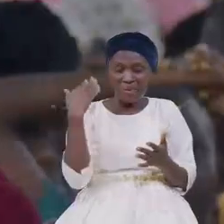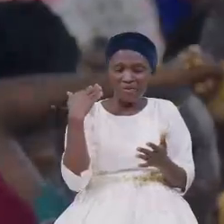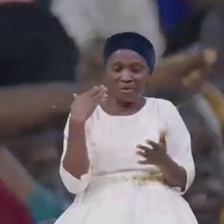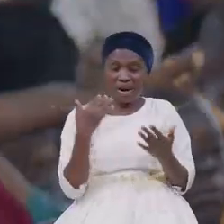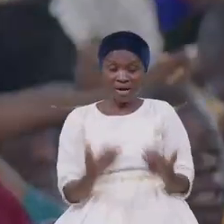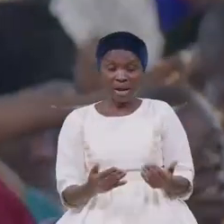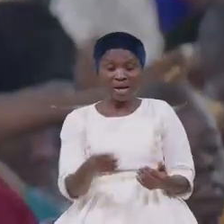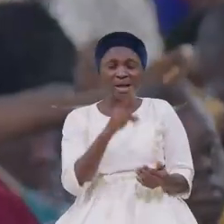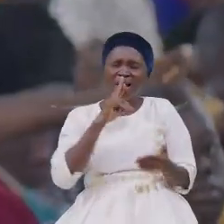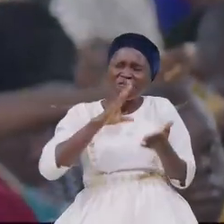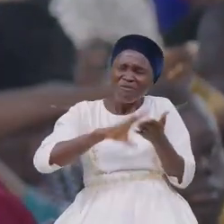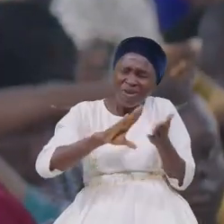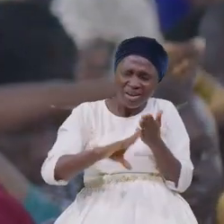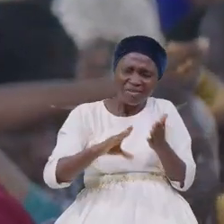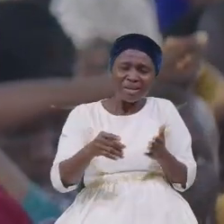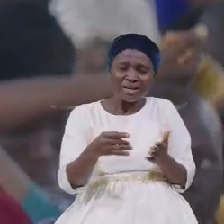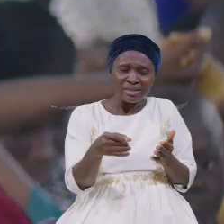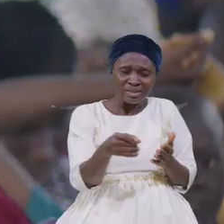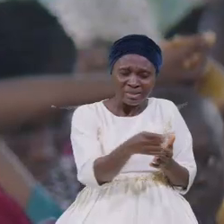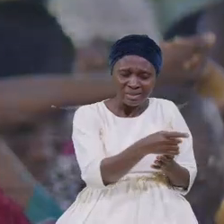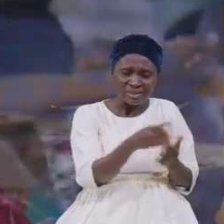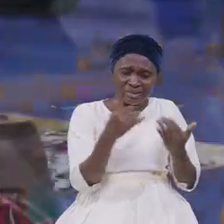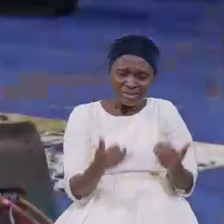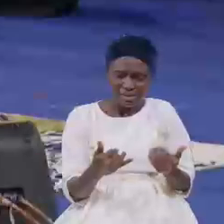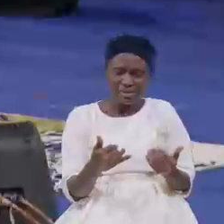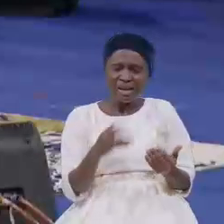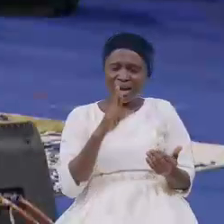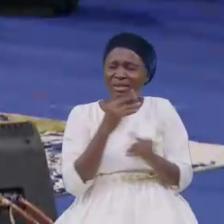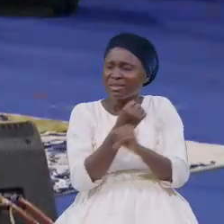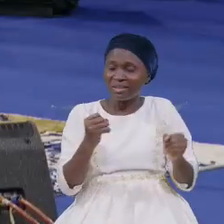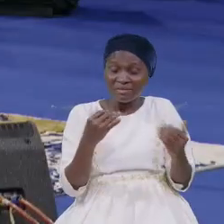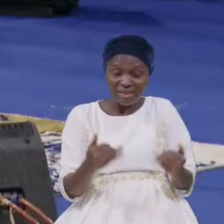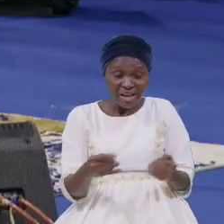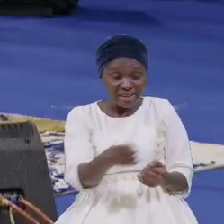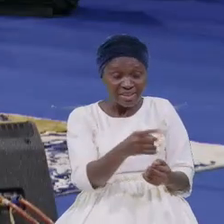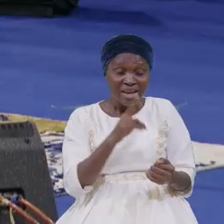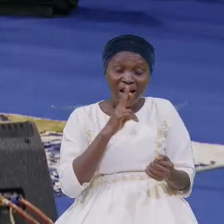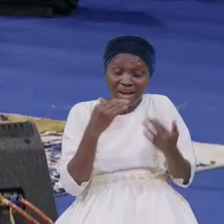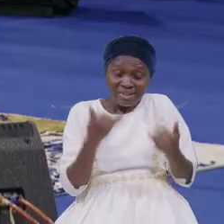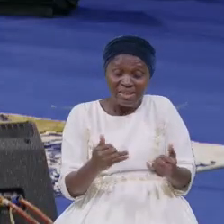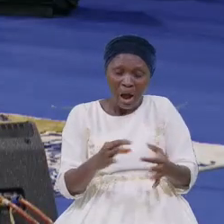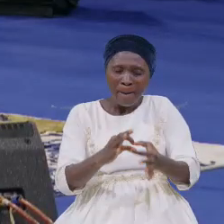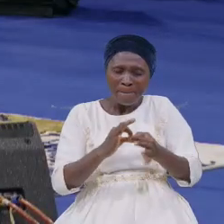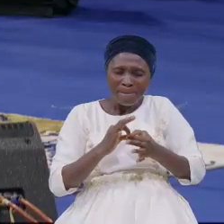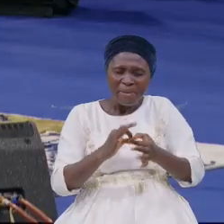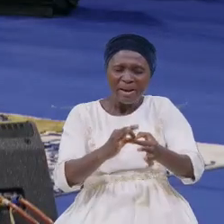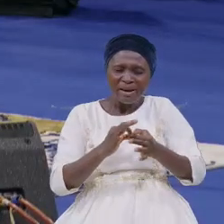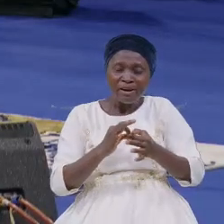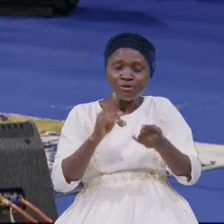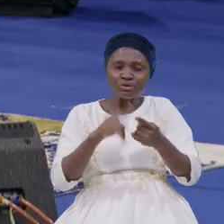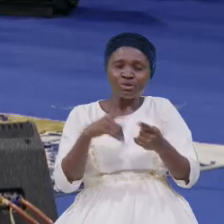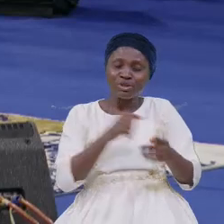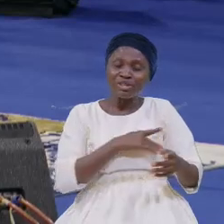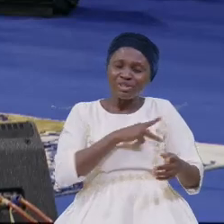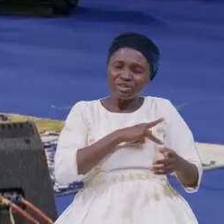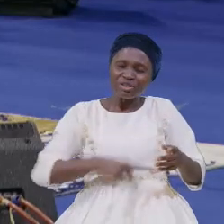saved. Now they belong to the kingdom of God. And I pray from this beginning, they'll go on